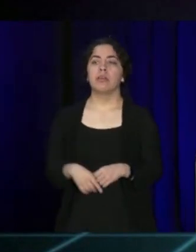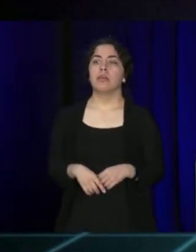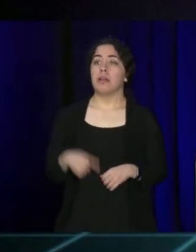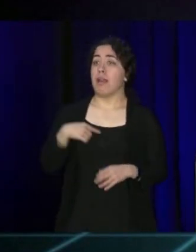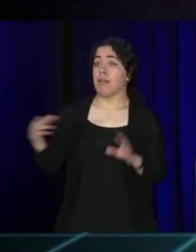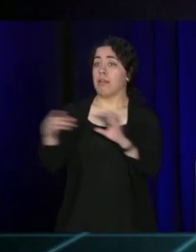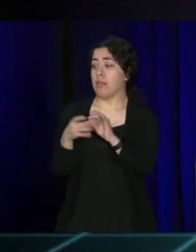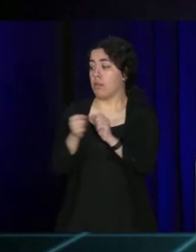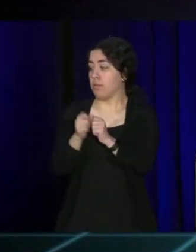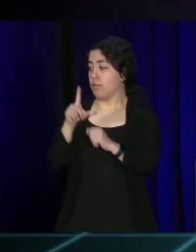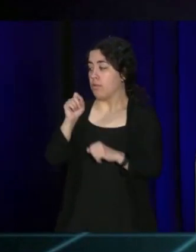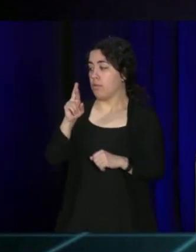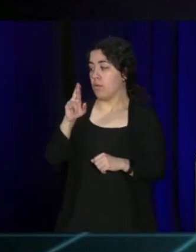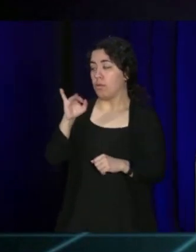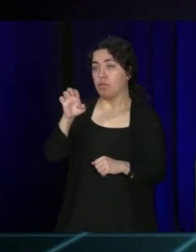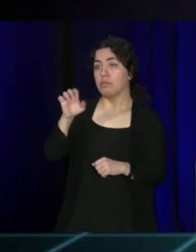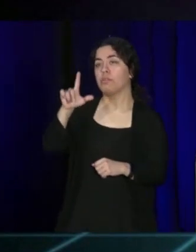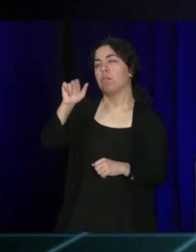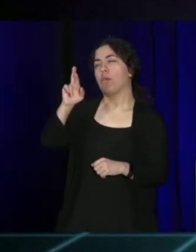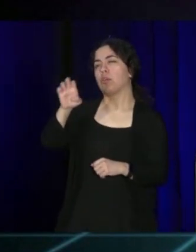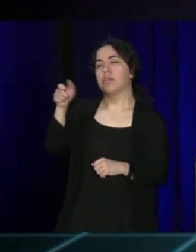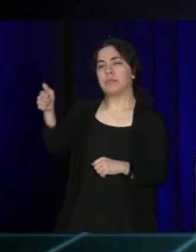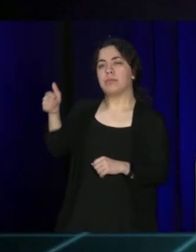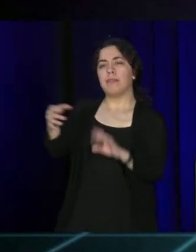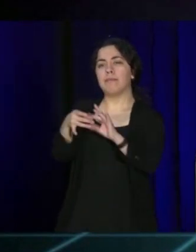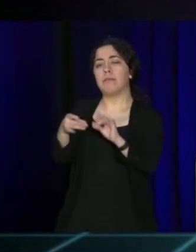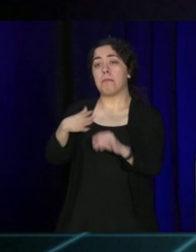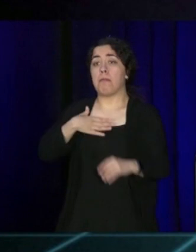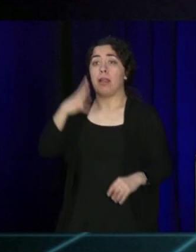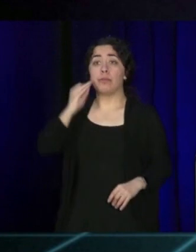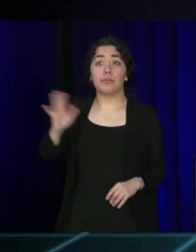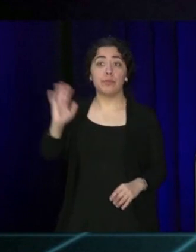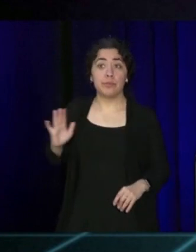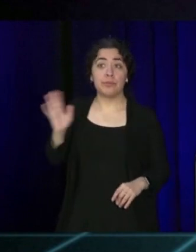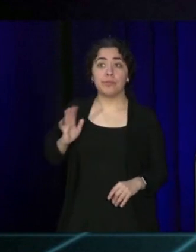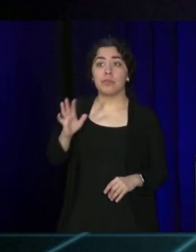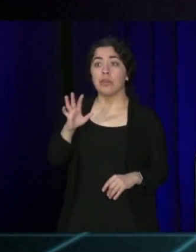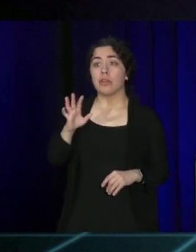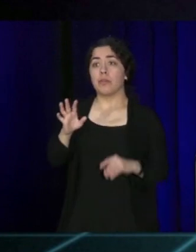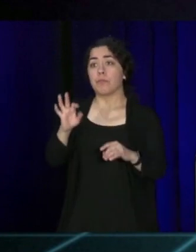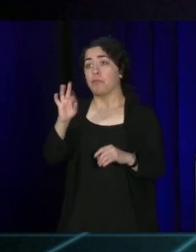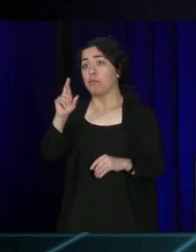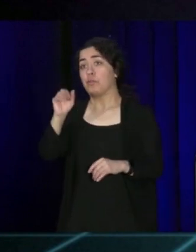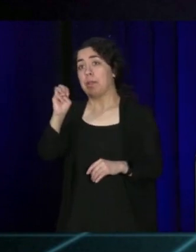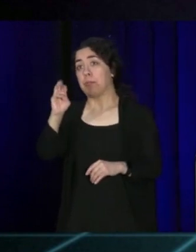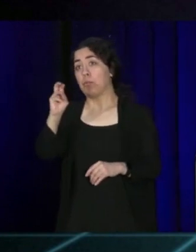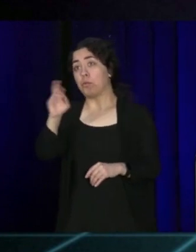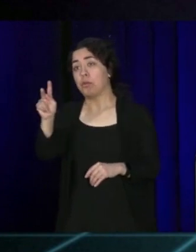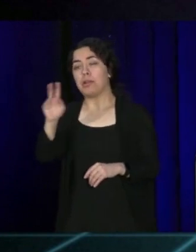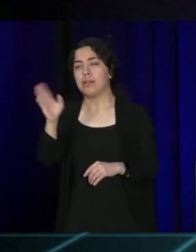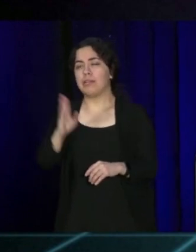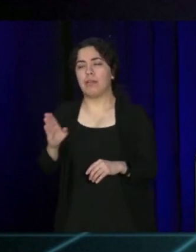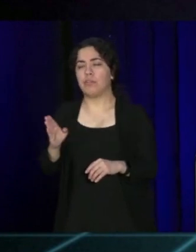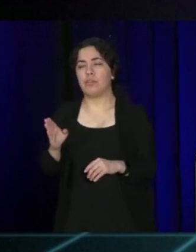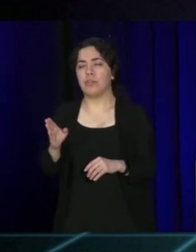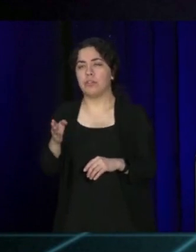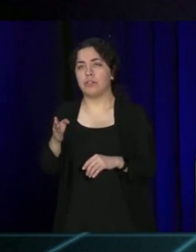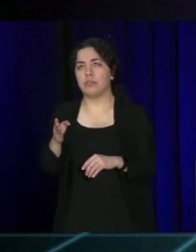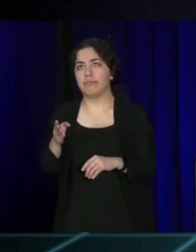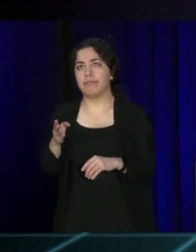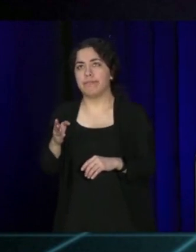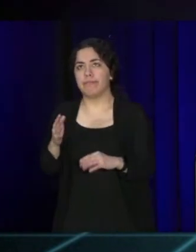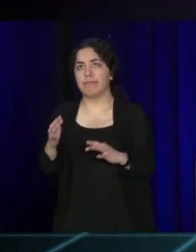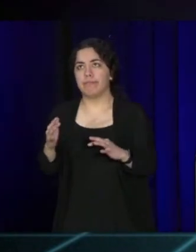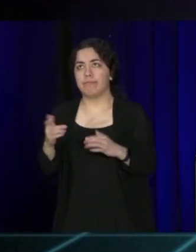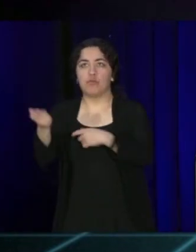NPM, and he raised that. In my experience, frameworks never get replaced by something that's incrementally better. They get replaced